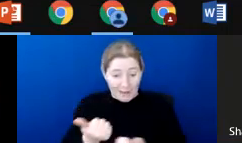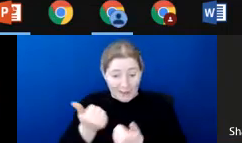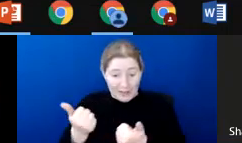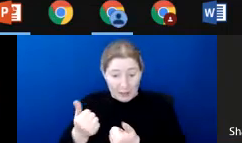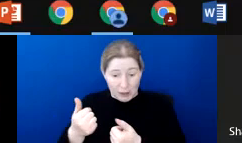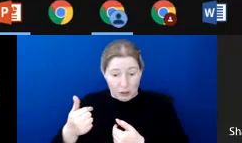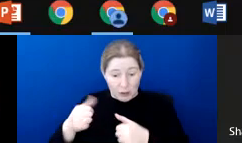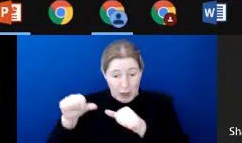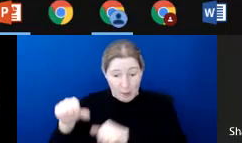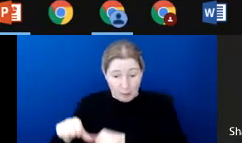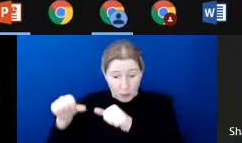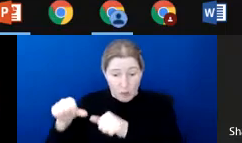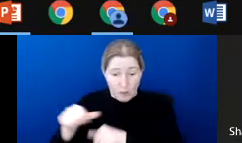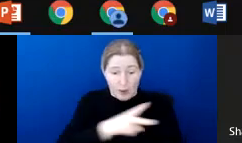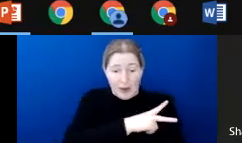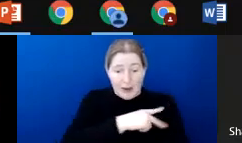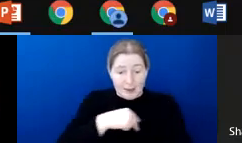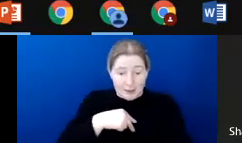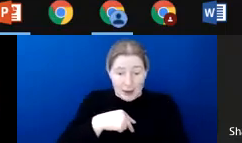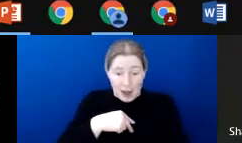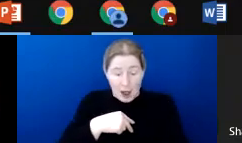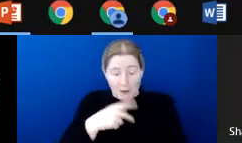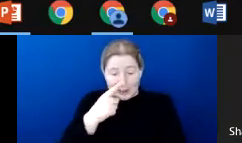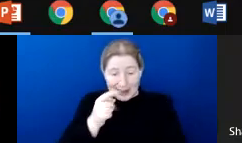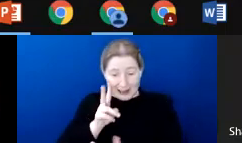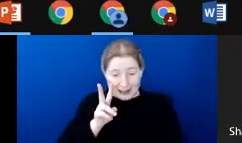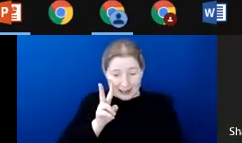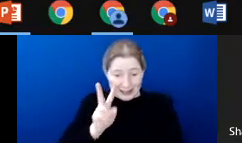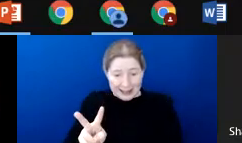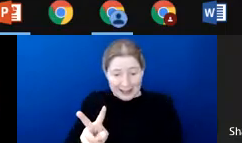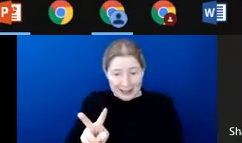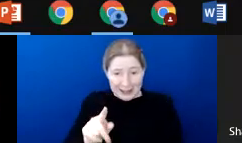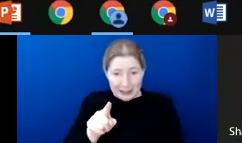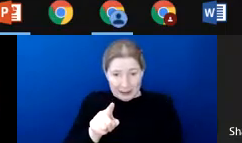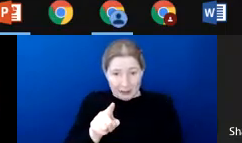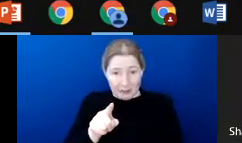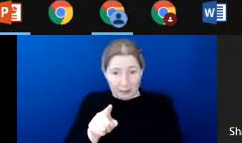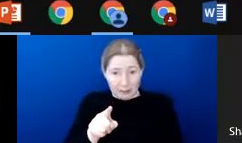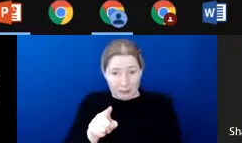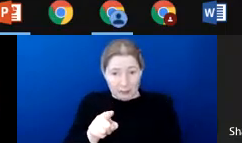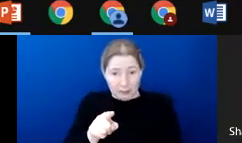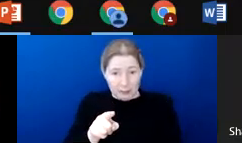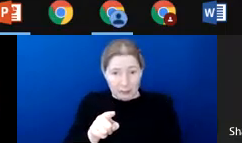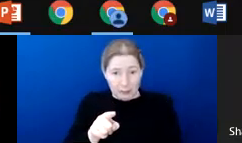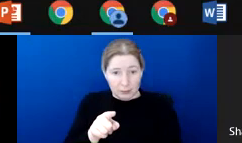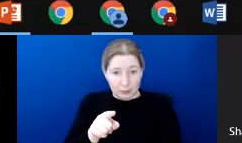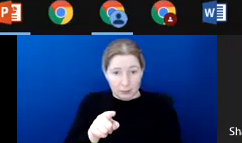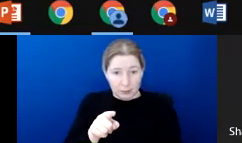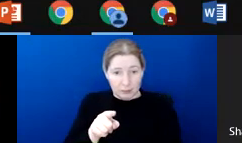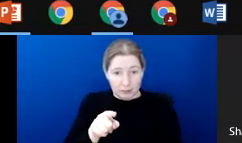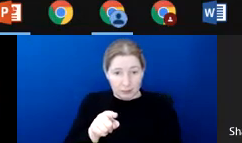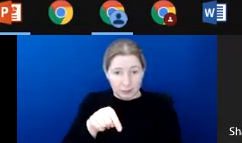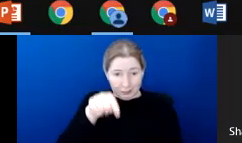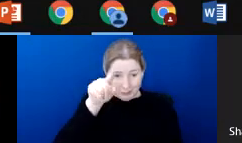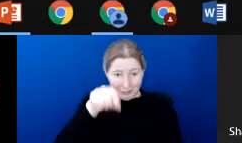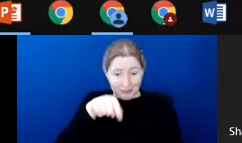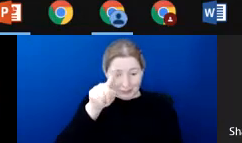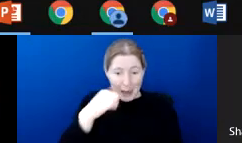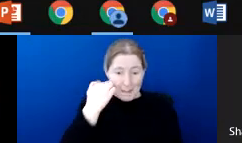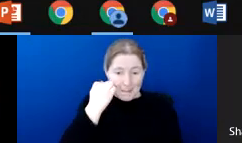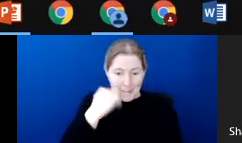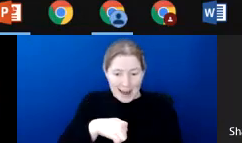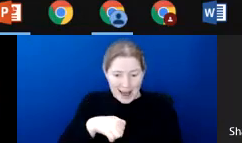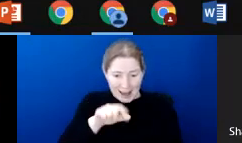documents, I'll just synchronize the user here. I would be able to see that